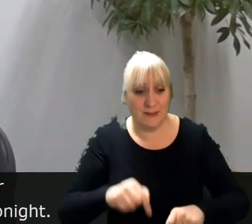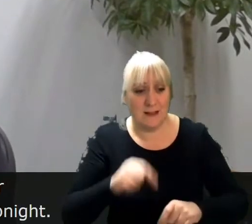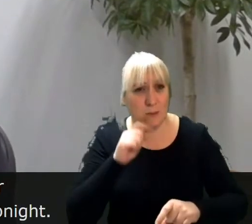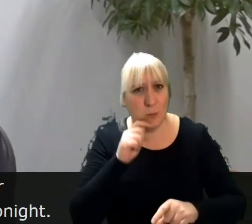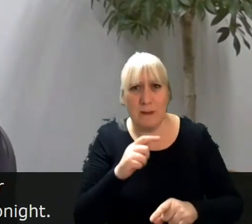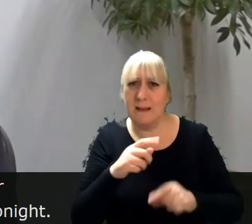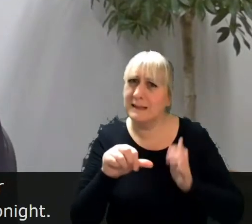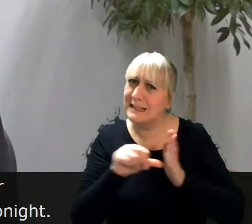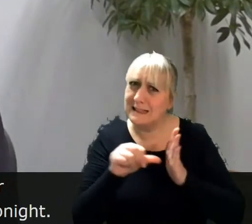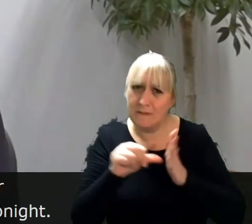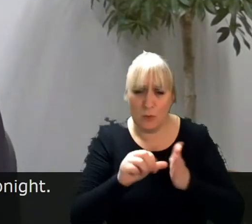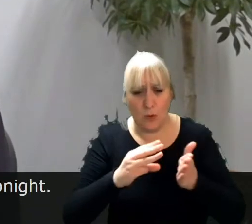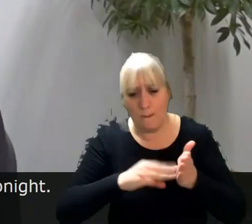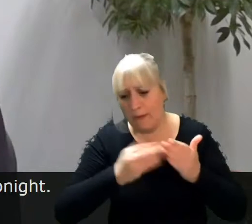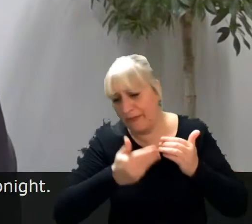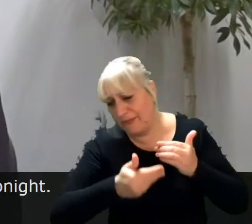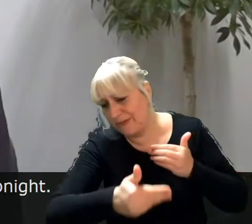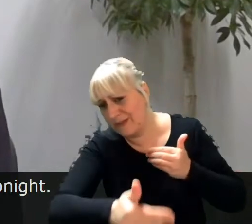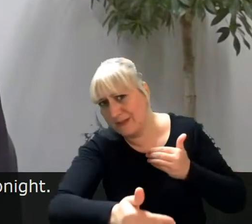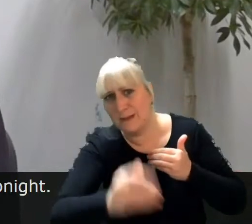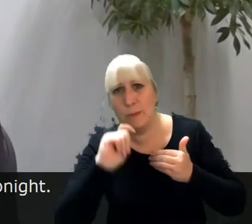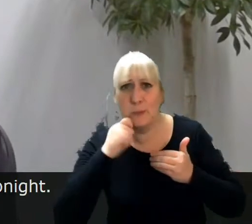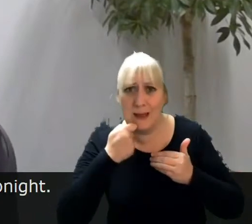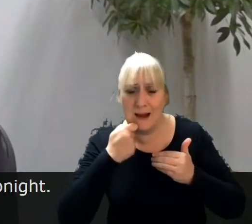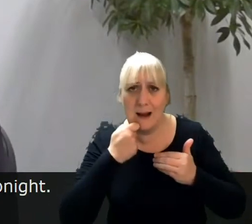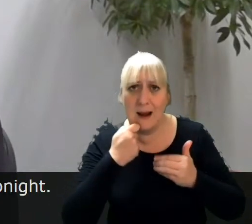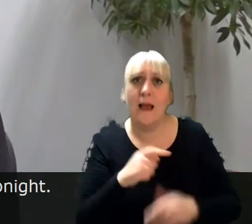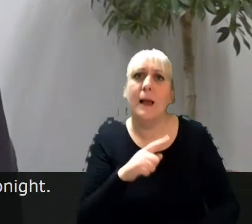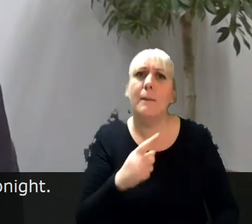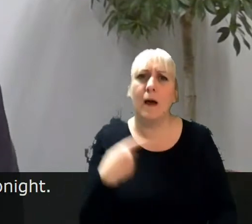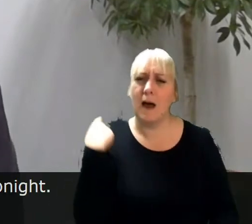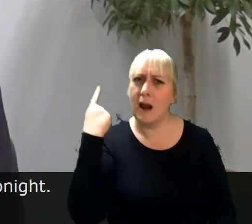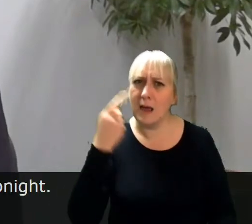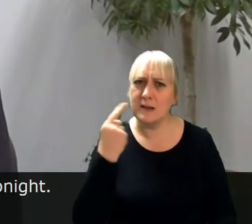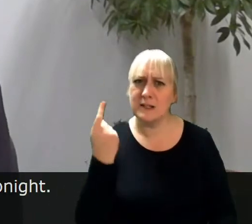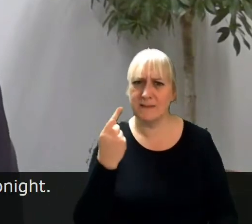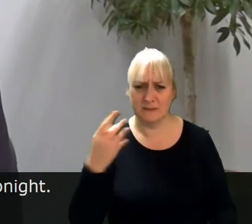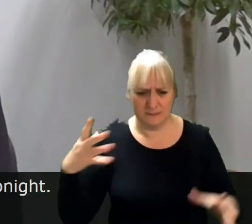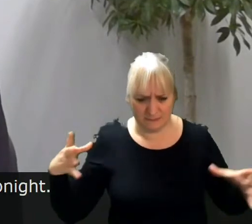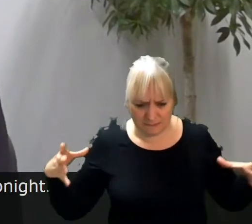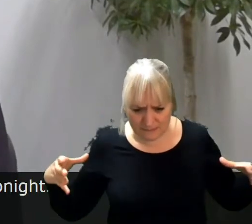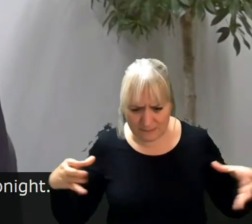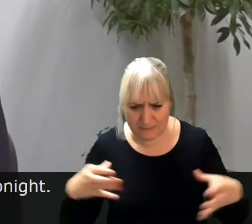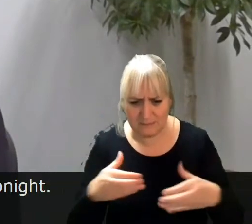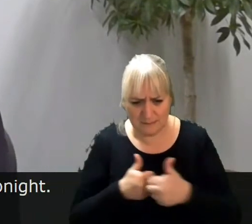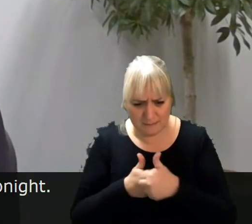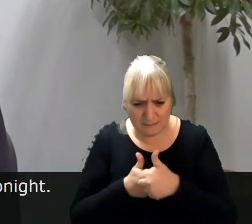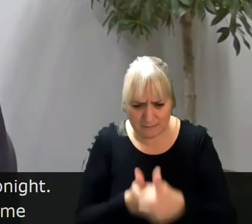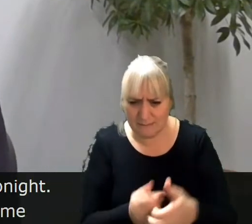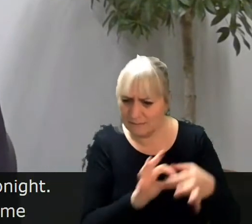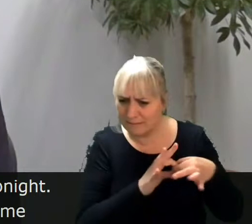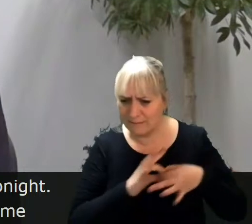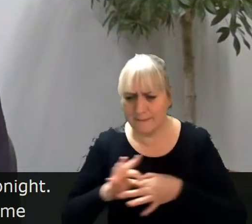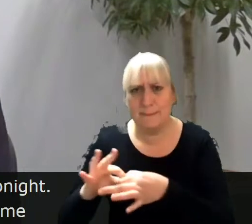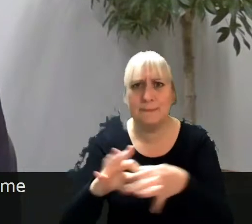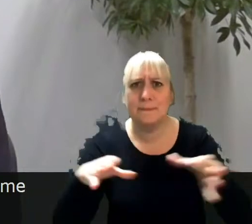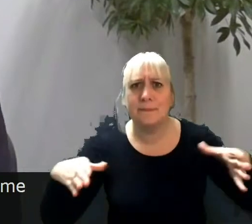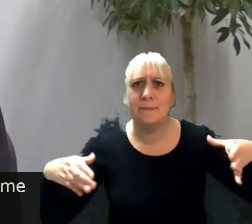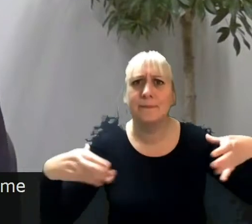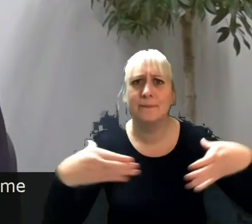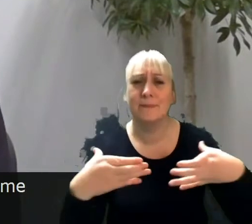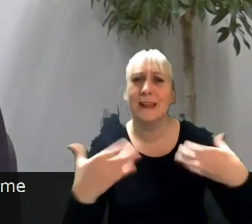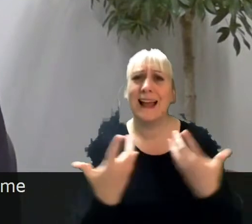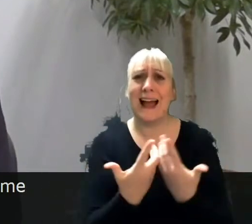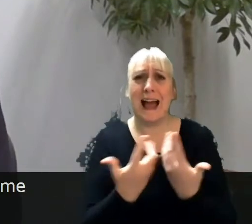ahead, but the way Londoners have come together, the manner in which our key workers have responded in the most